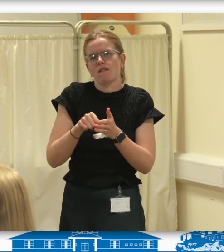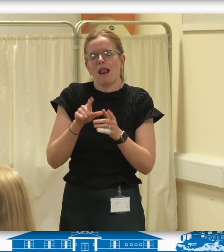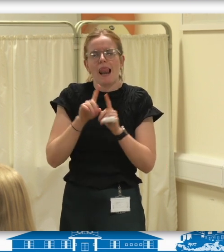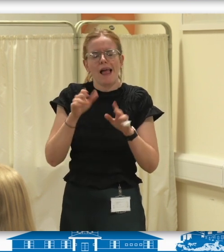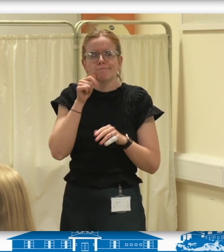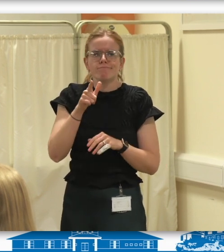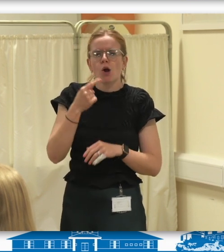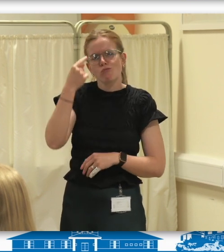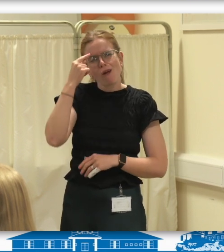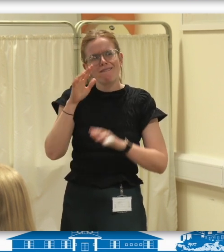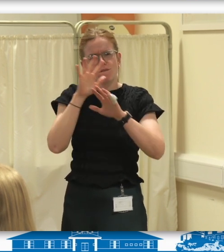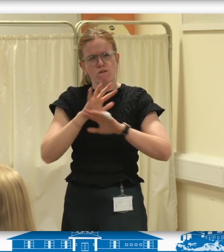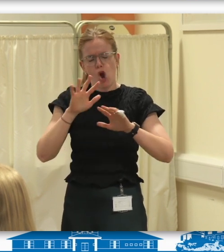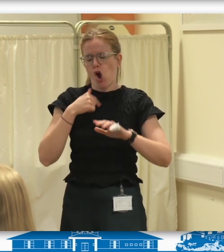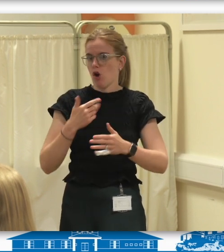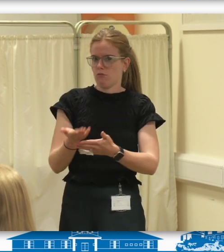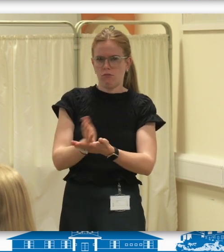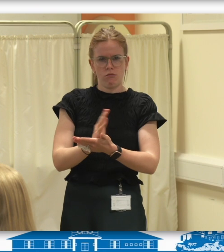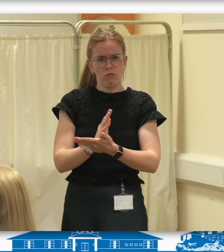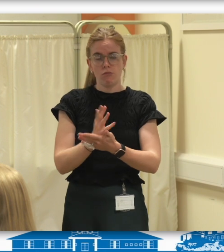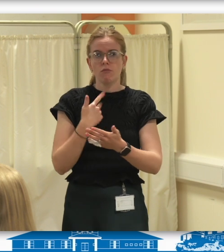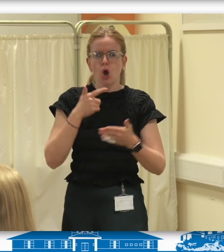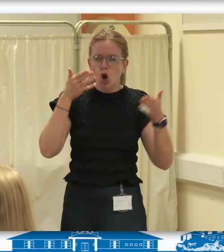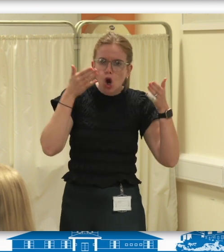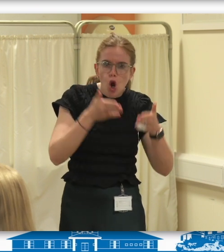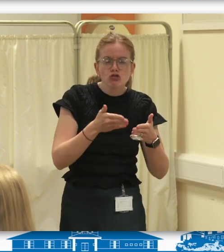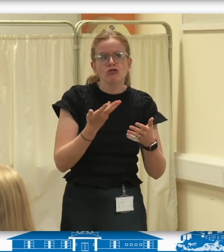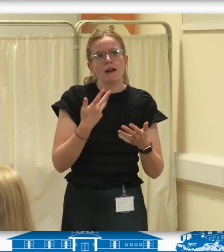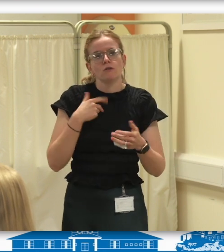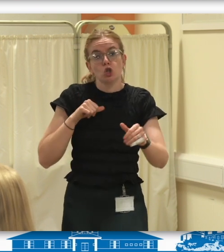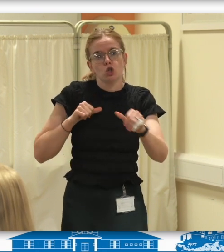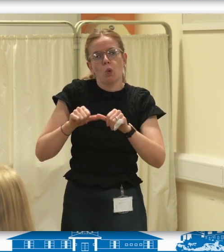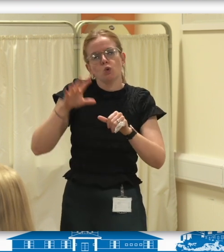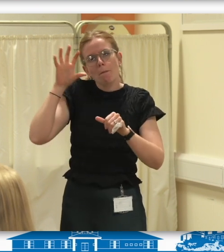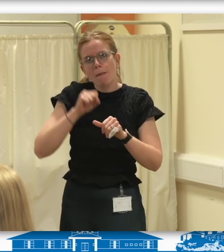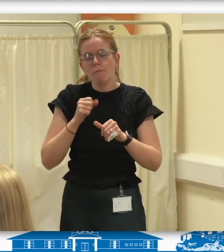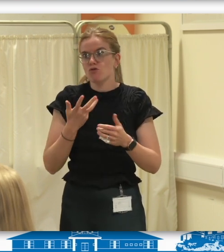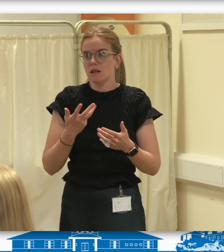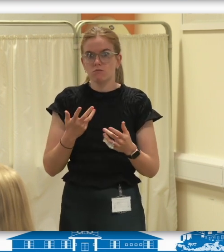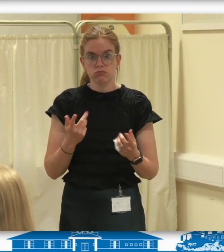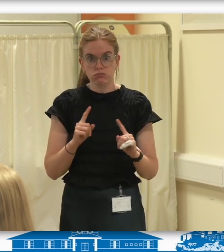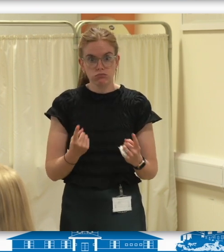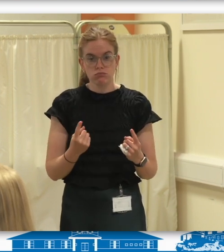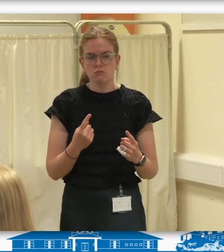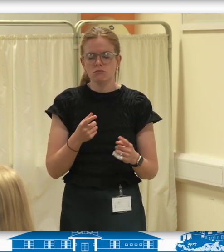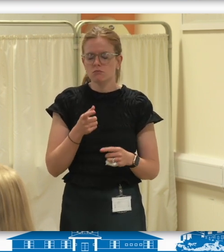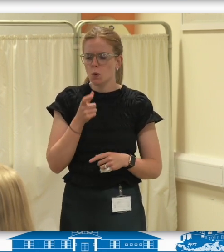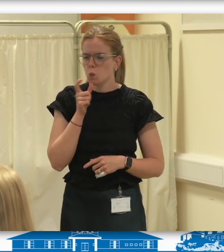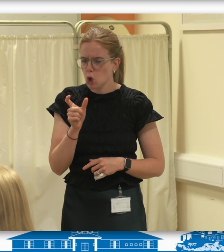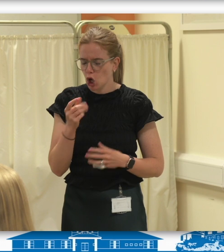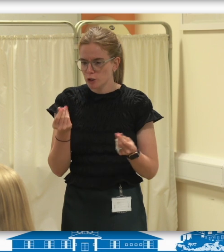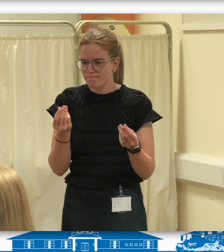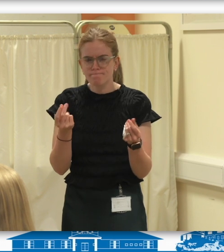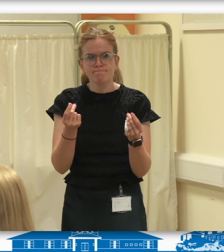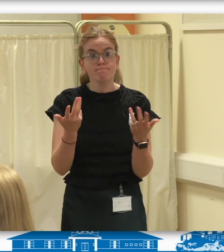can include difficulties concentrating, short-term memory, word finding difficulties. It can be difficult to